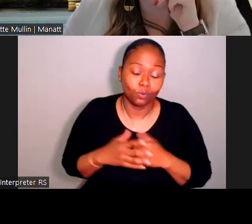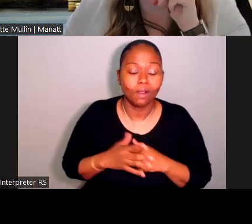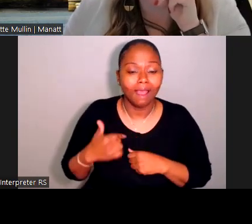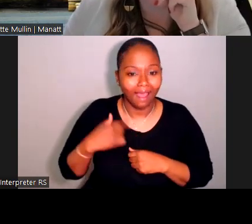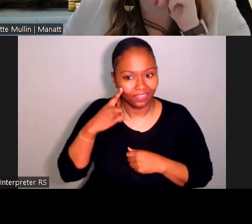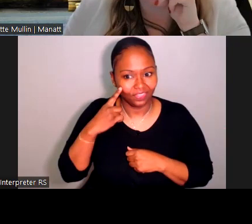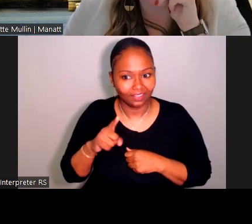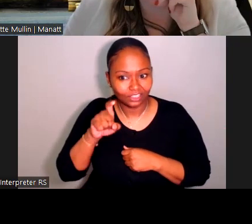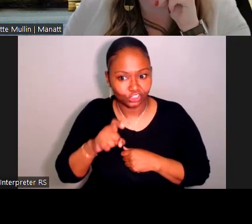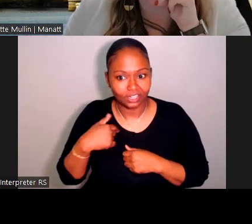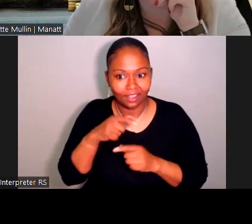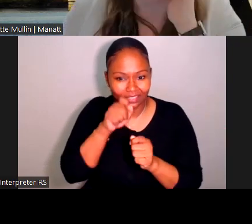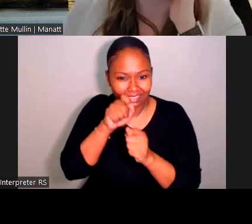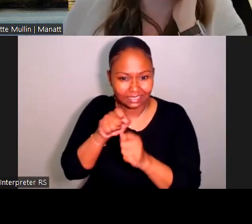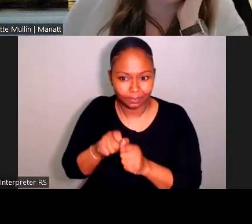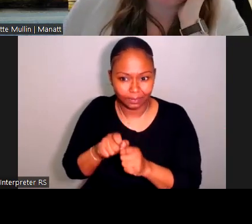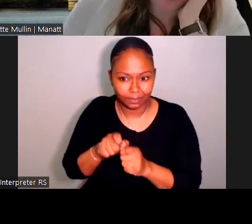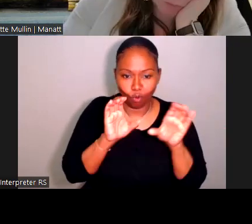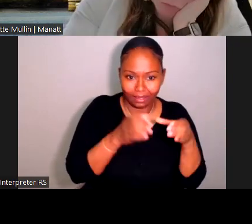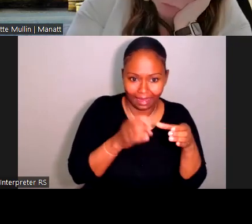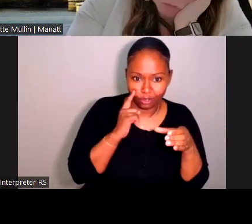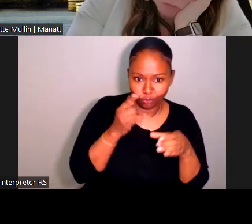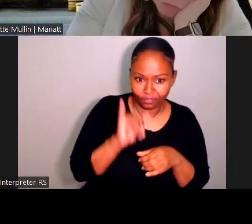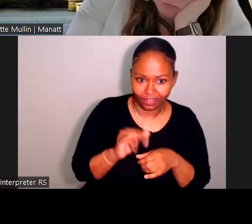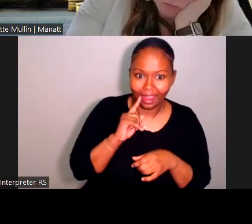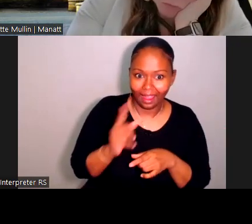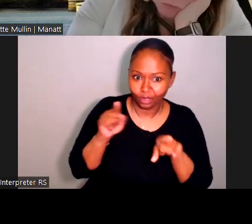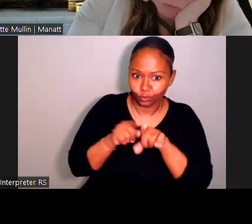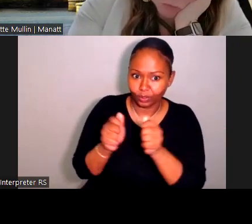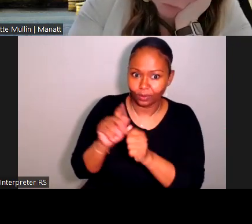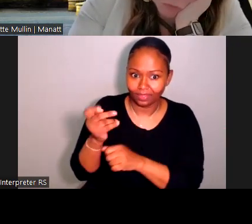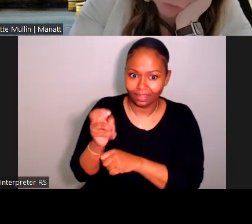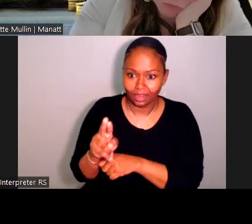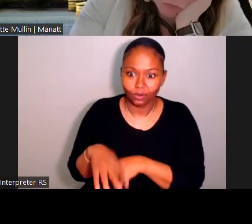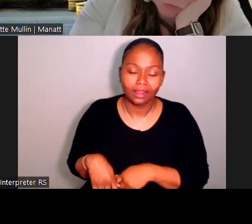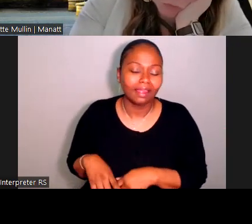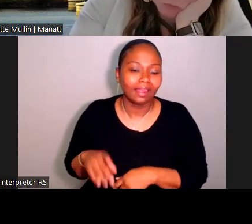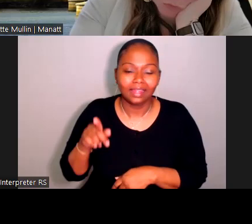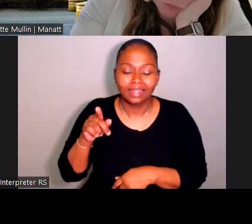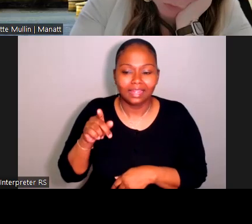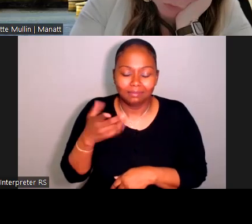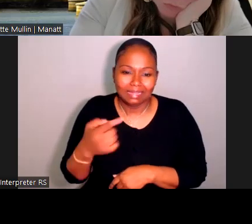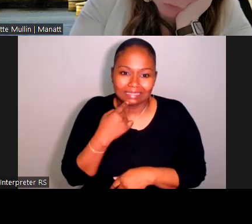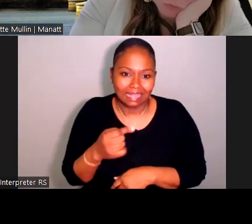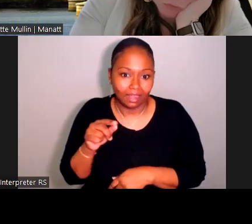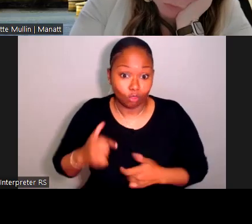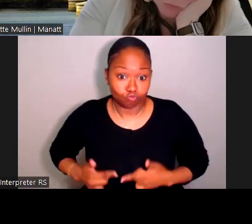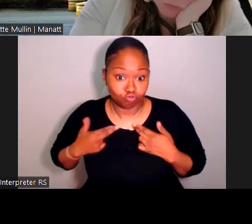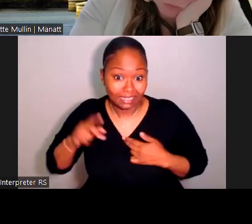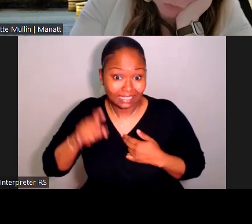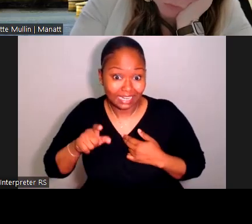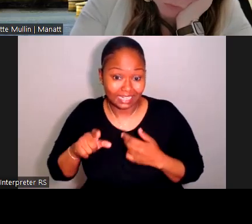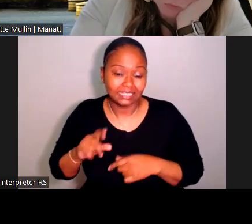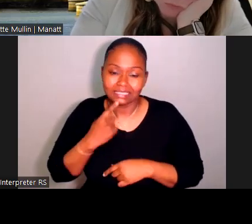should be like a special category for that, because I definitely agree with Karen that by framing it as like the resident needs to designate these visitors, I think there's definitely